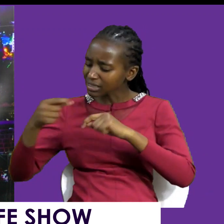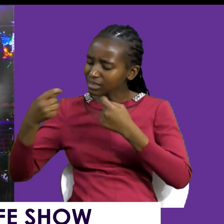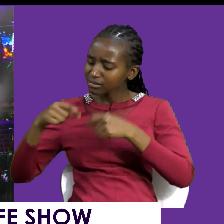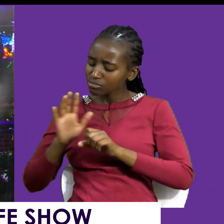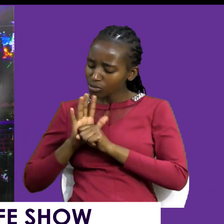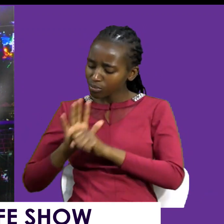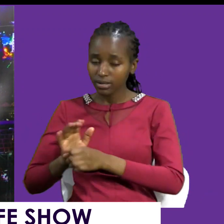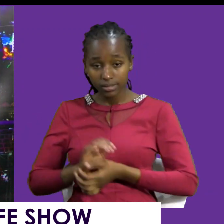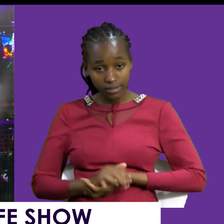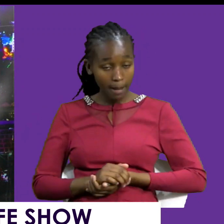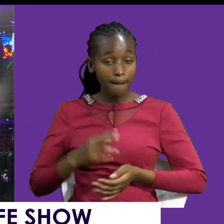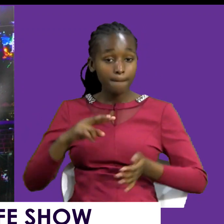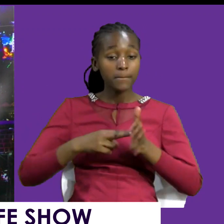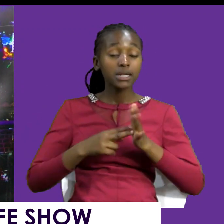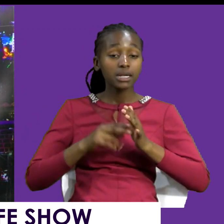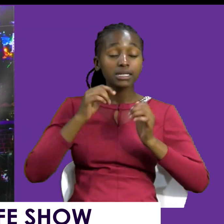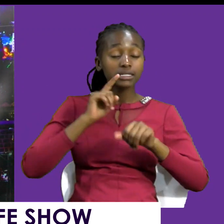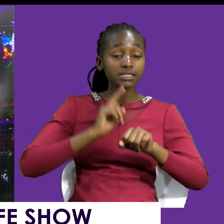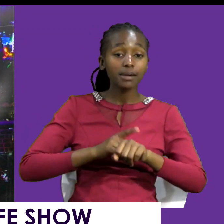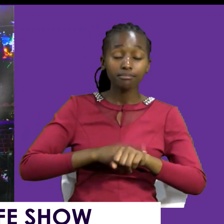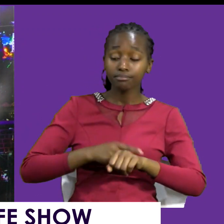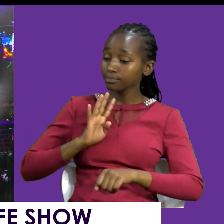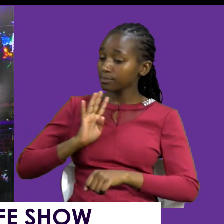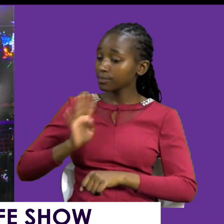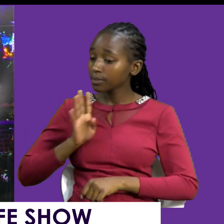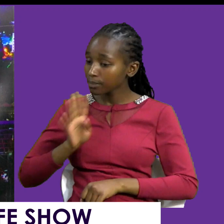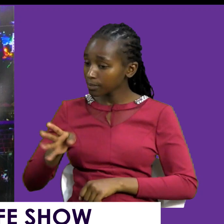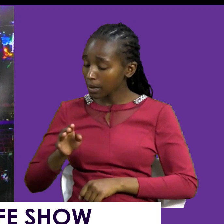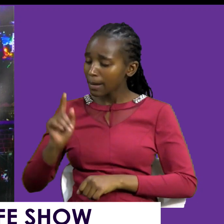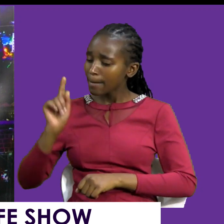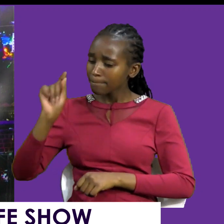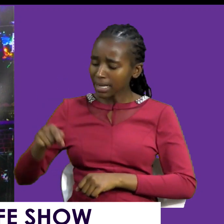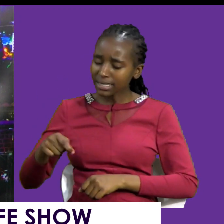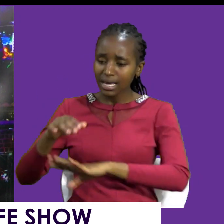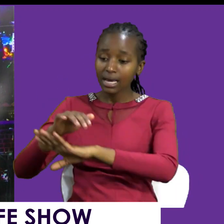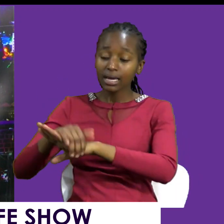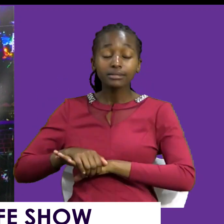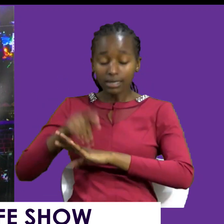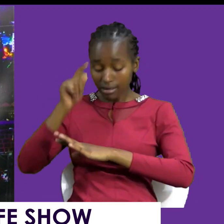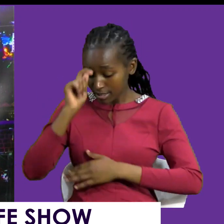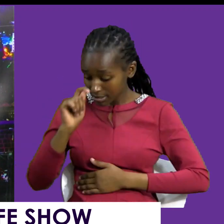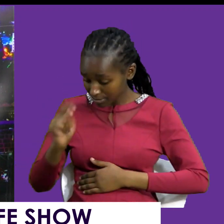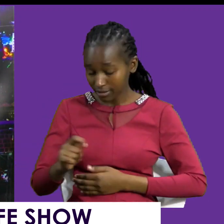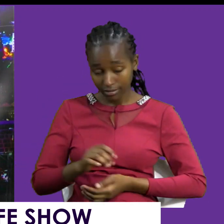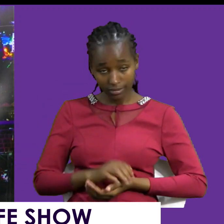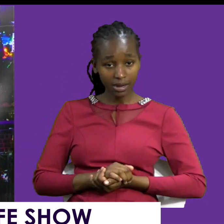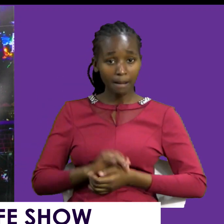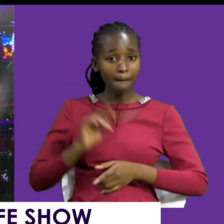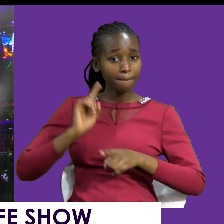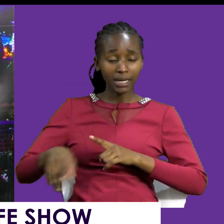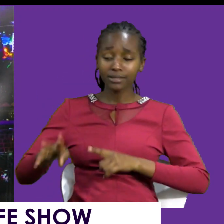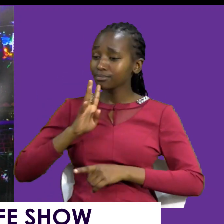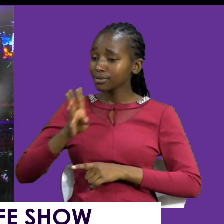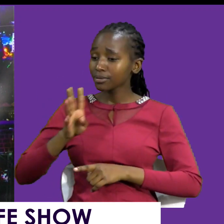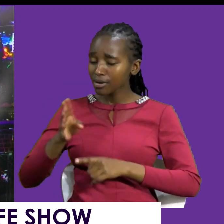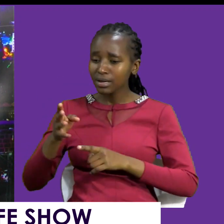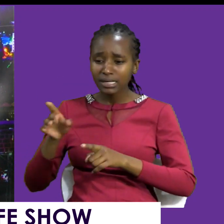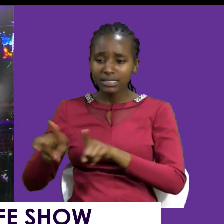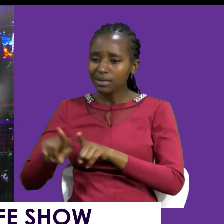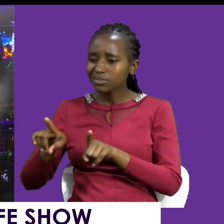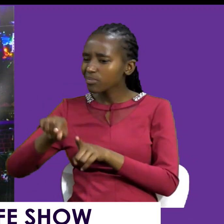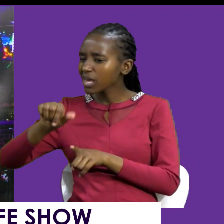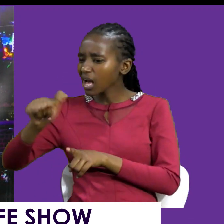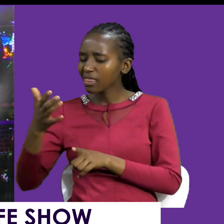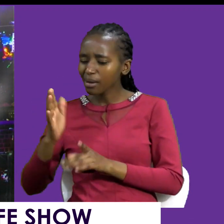someone who needs to be respected. Never speak from an angle of your projector. Speak like someone